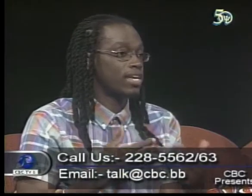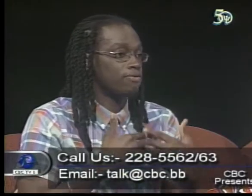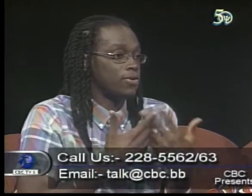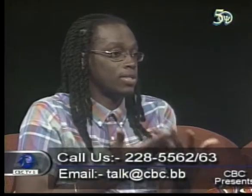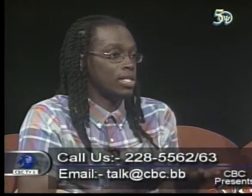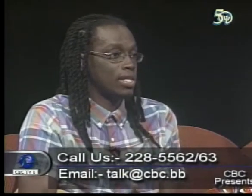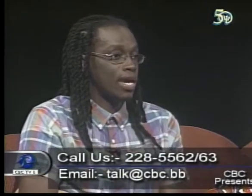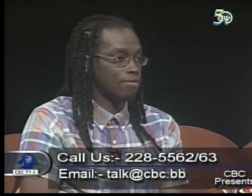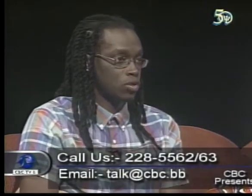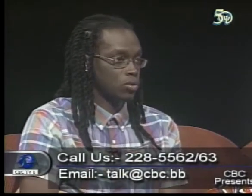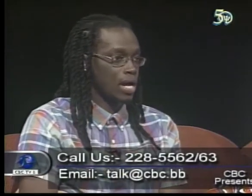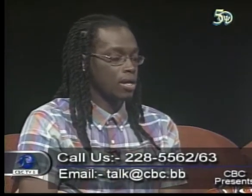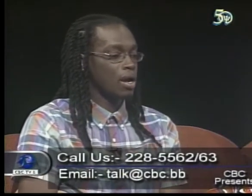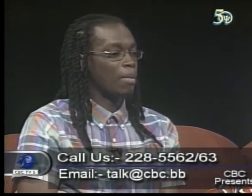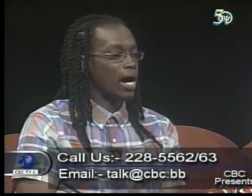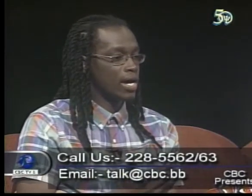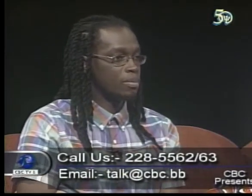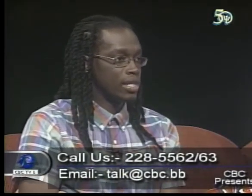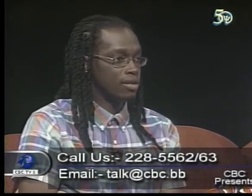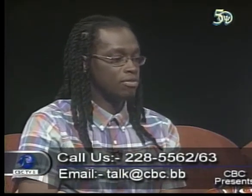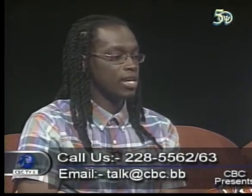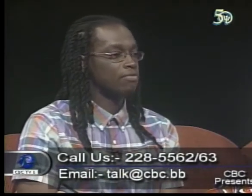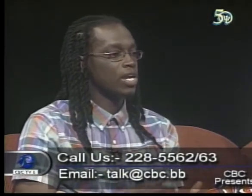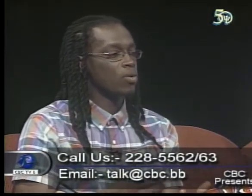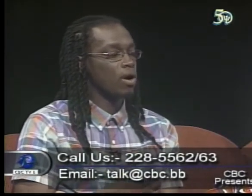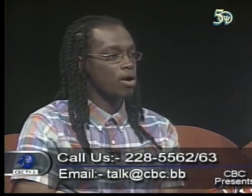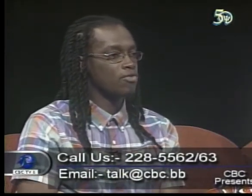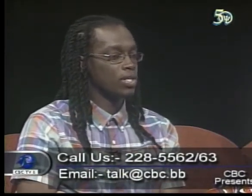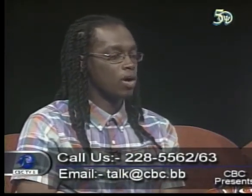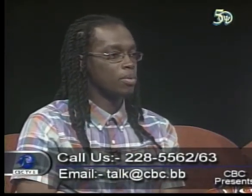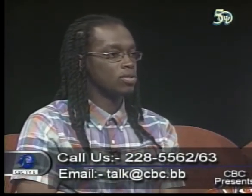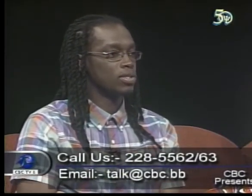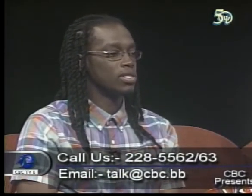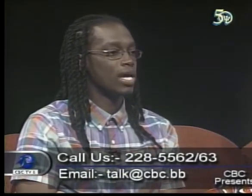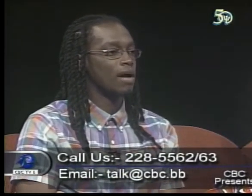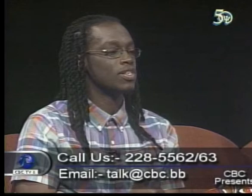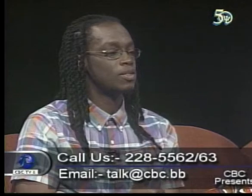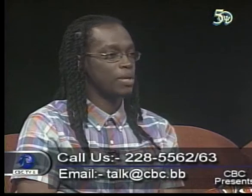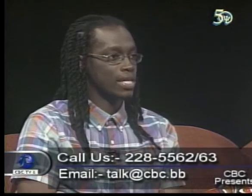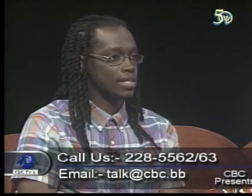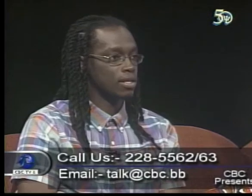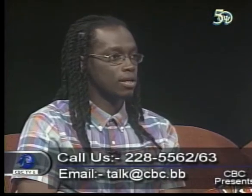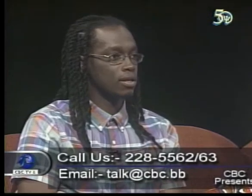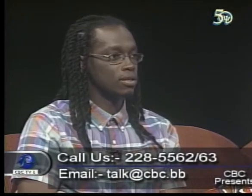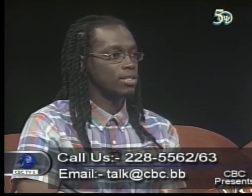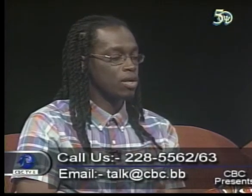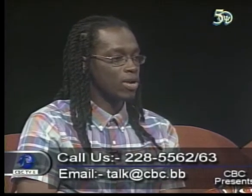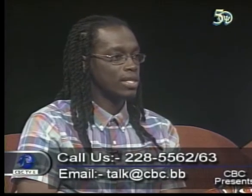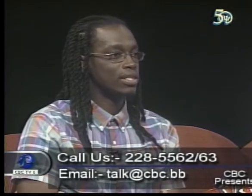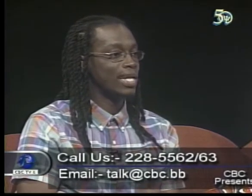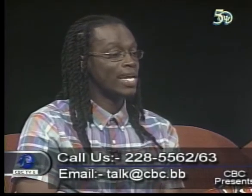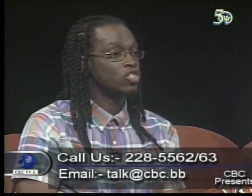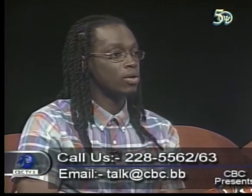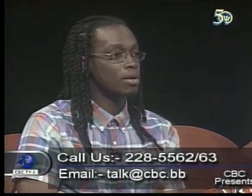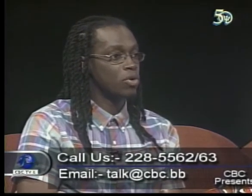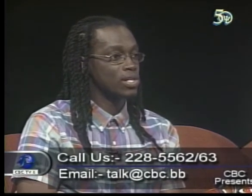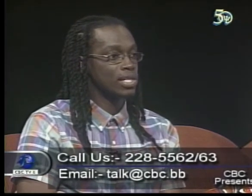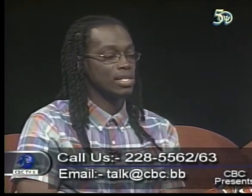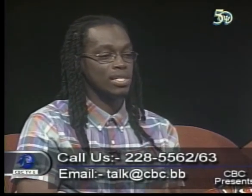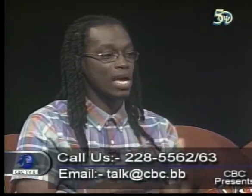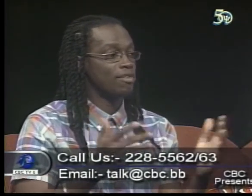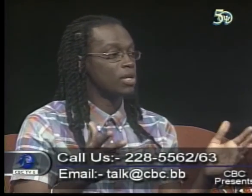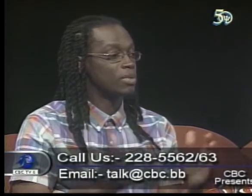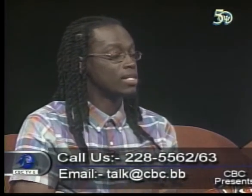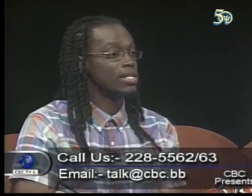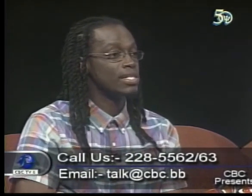they feel the need, they have to do that. But I believe if they were offered the opportunity to have a space directly to enjoy their motorcycles